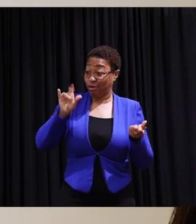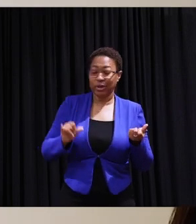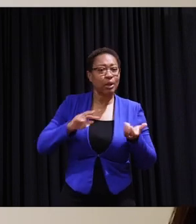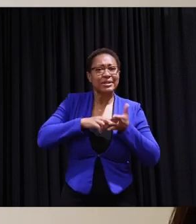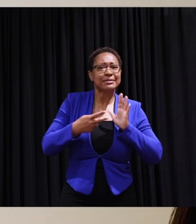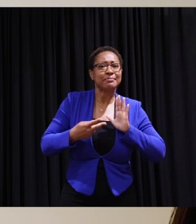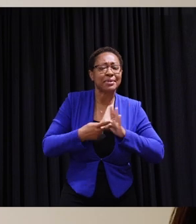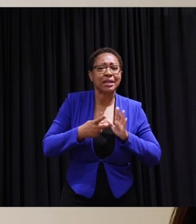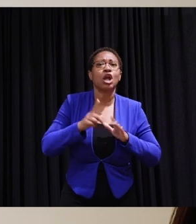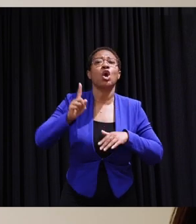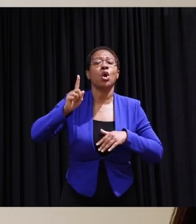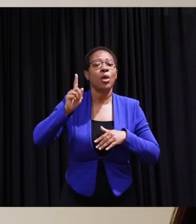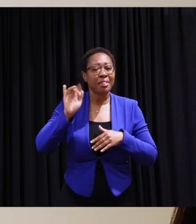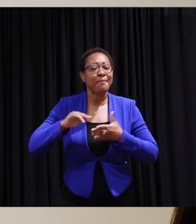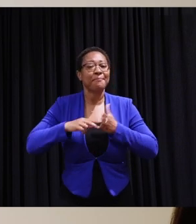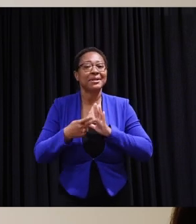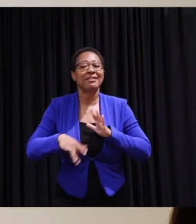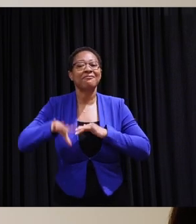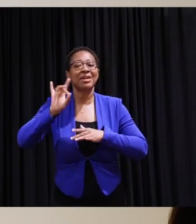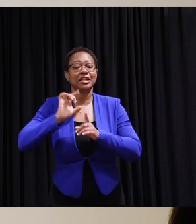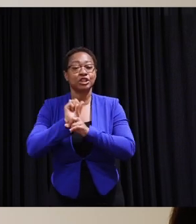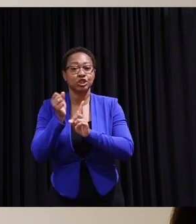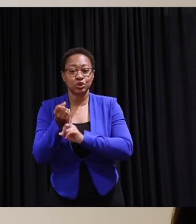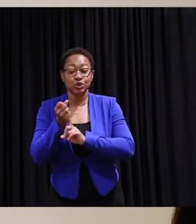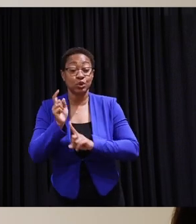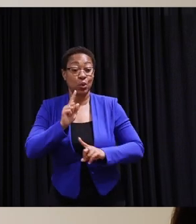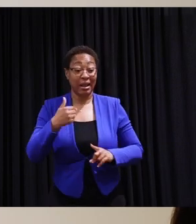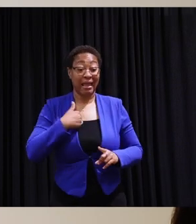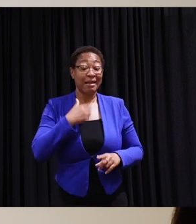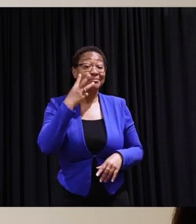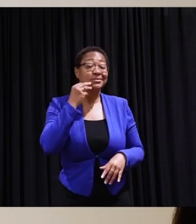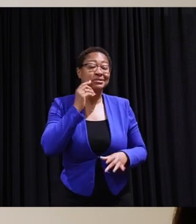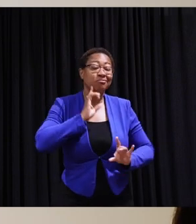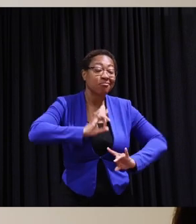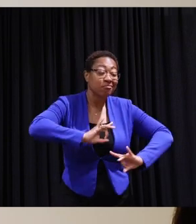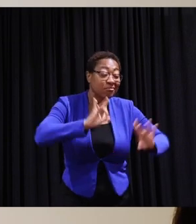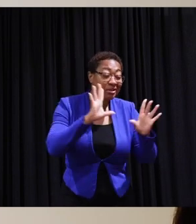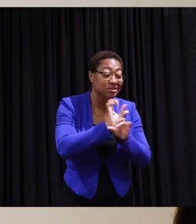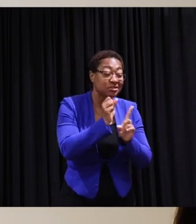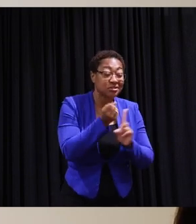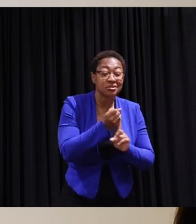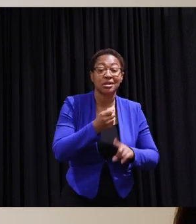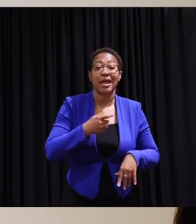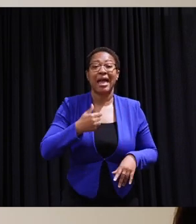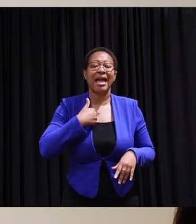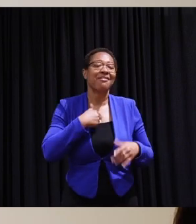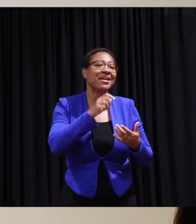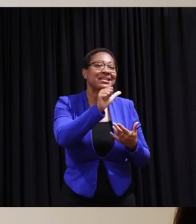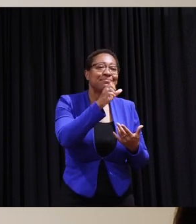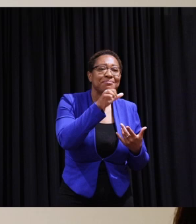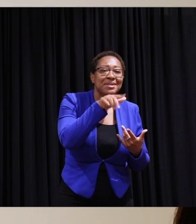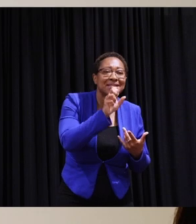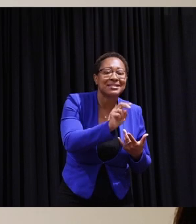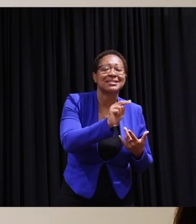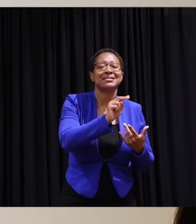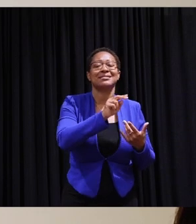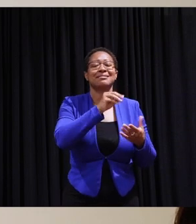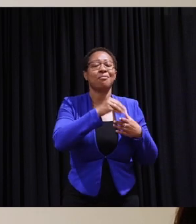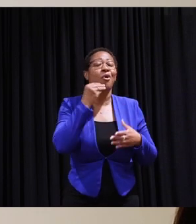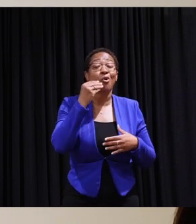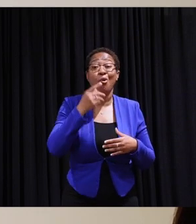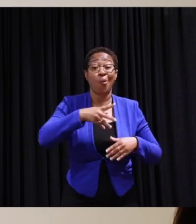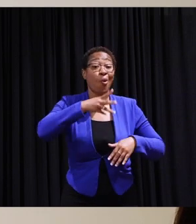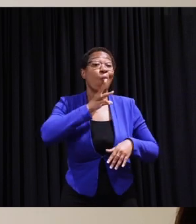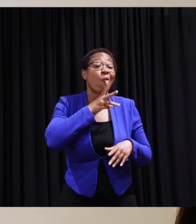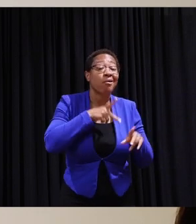equity? If I'm in a situation and I'm facing extreme conditions, I have lead in my home, I have asbestos in my home, I don't have running water,